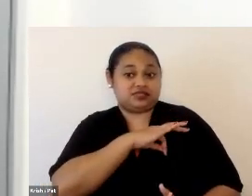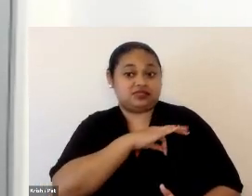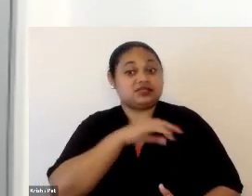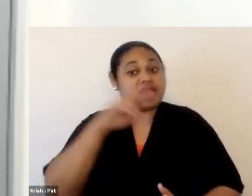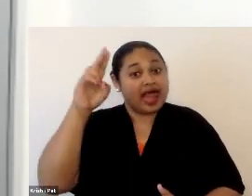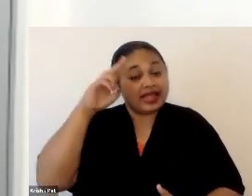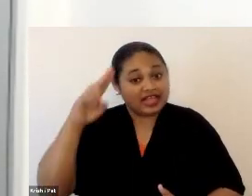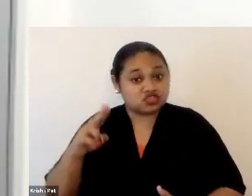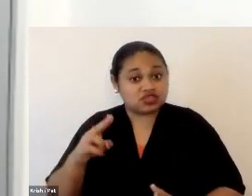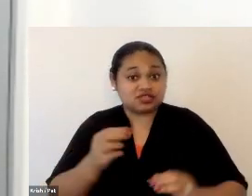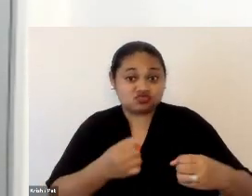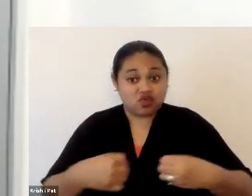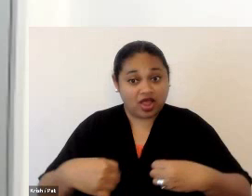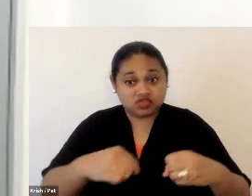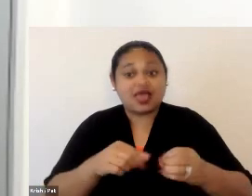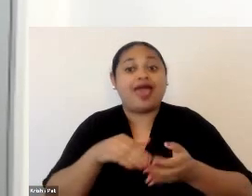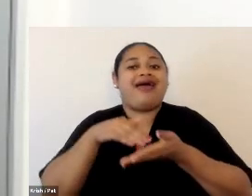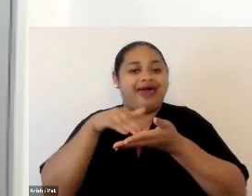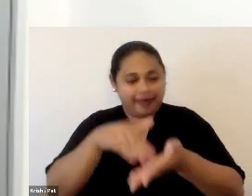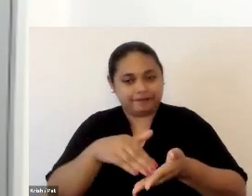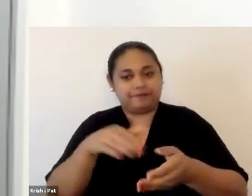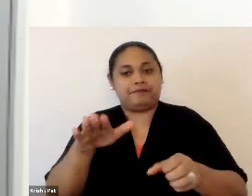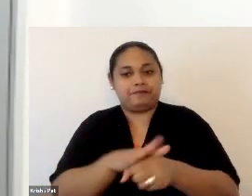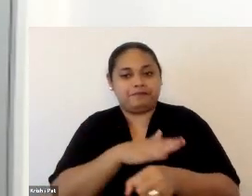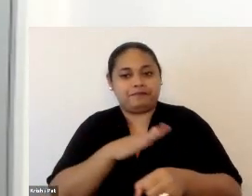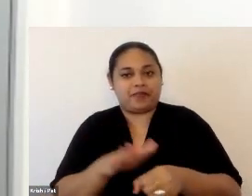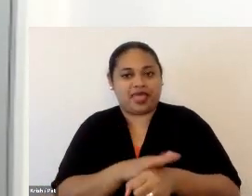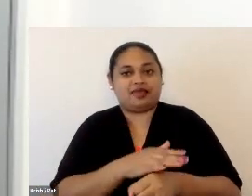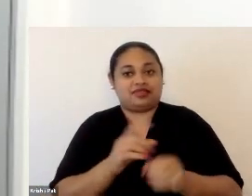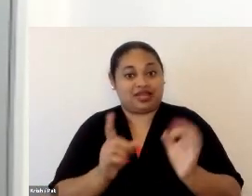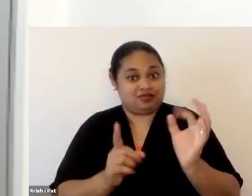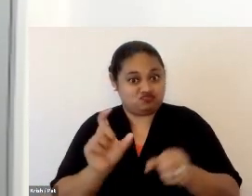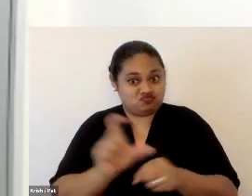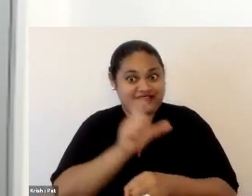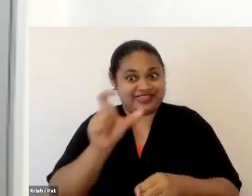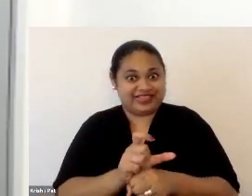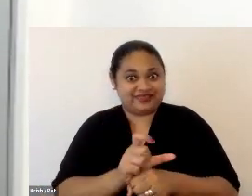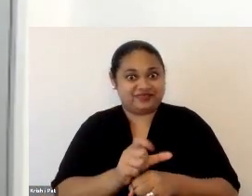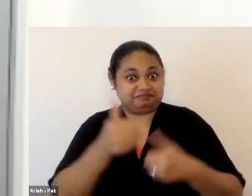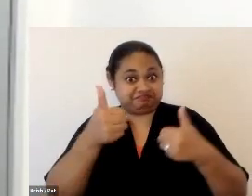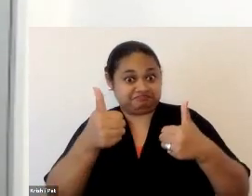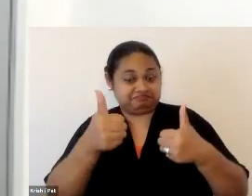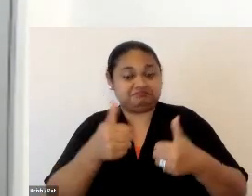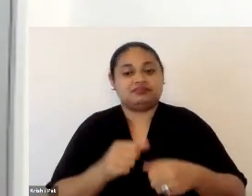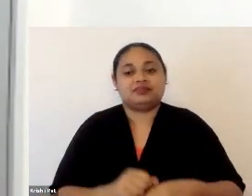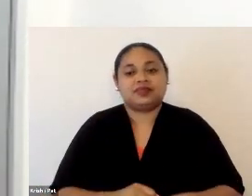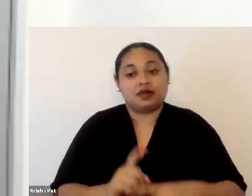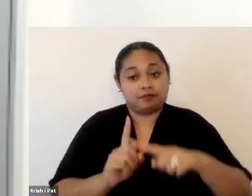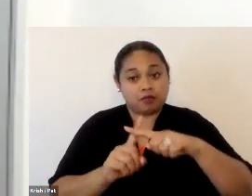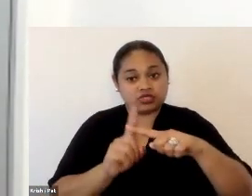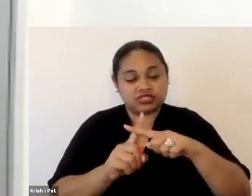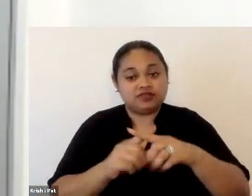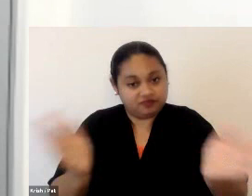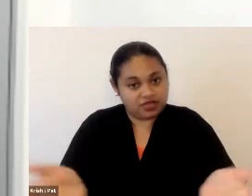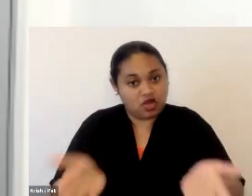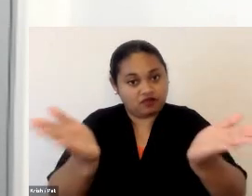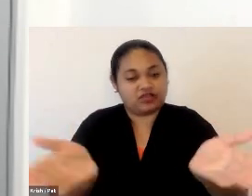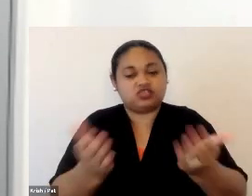set a vision for that responsible innovation. So what are the key features of a national